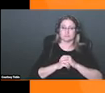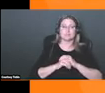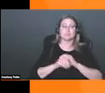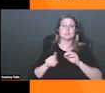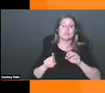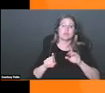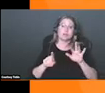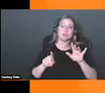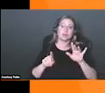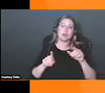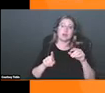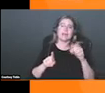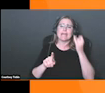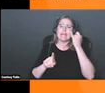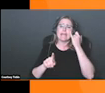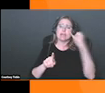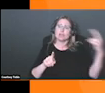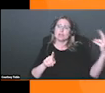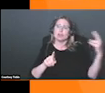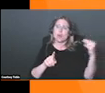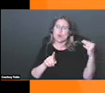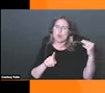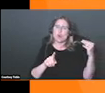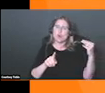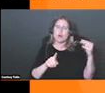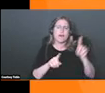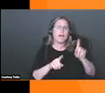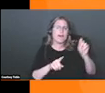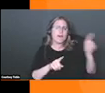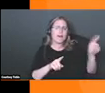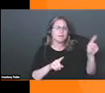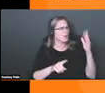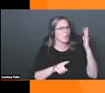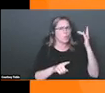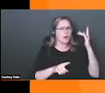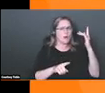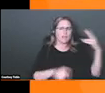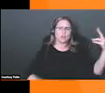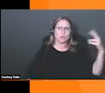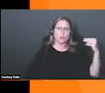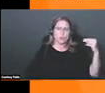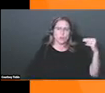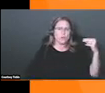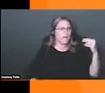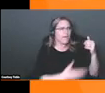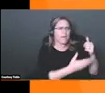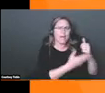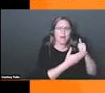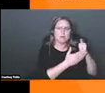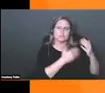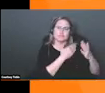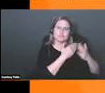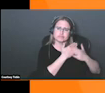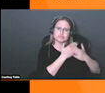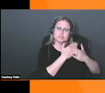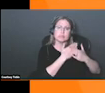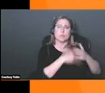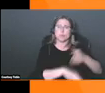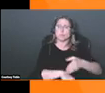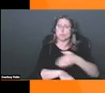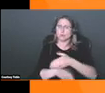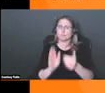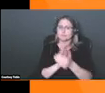wasn't accepted, or what skills you could work on. With government and a lot of times